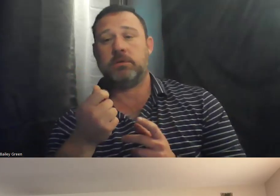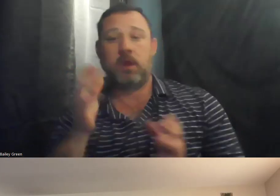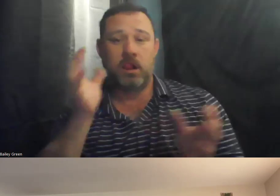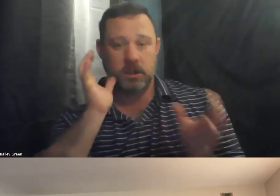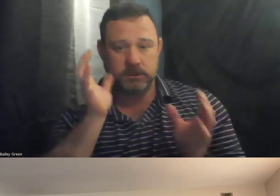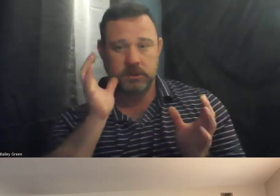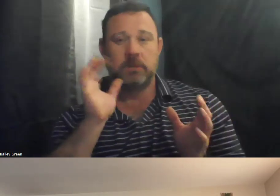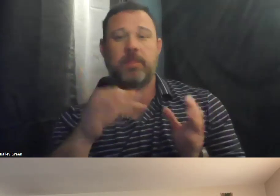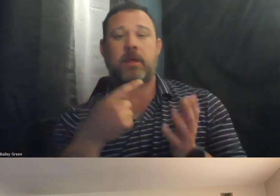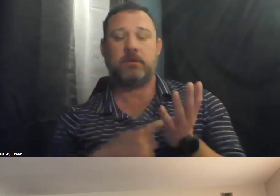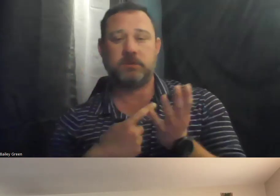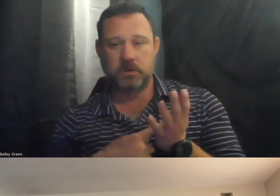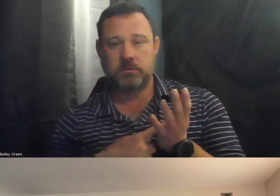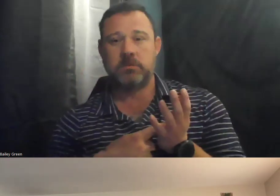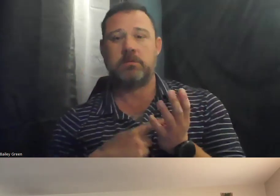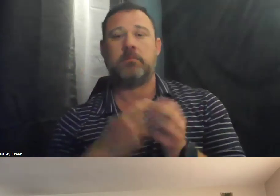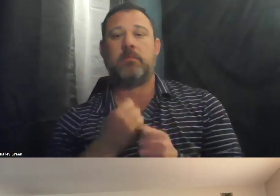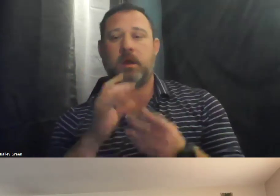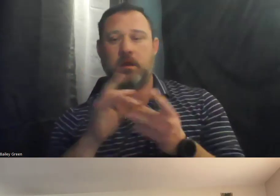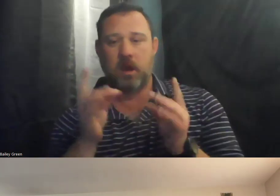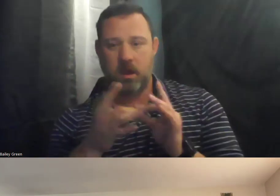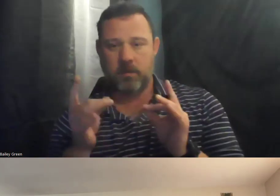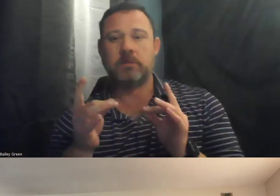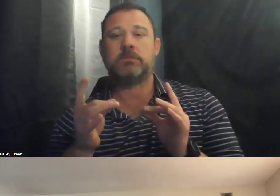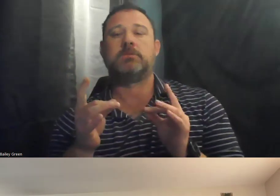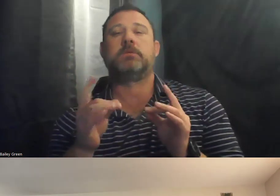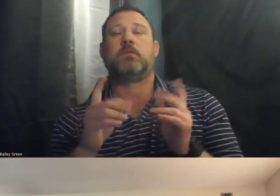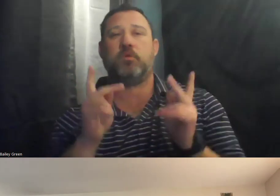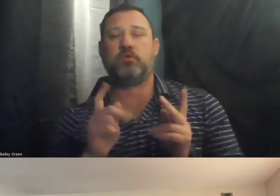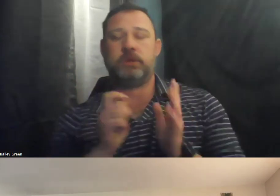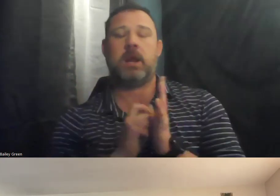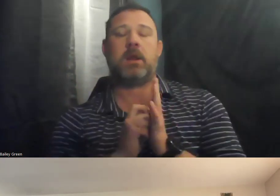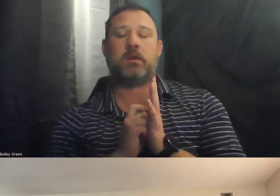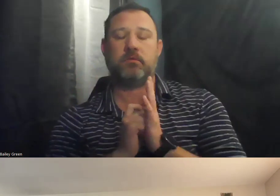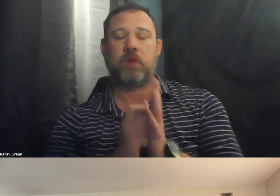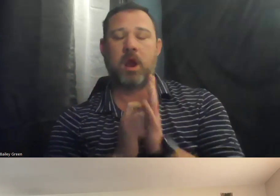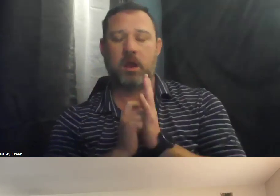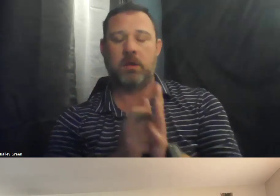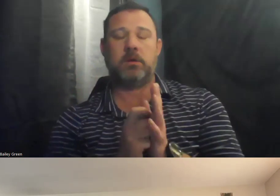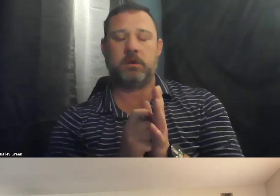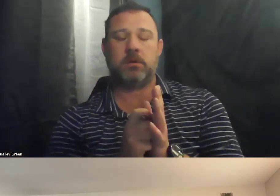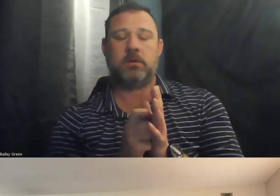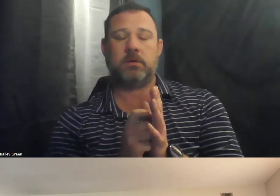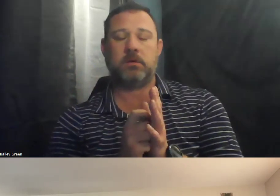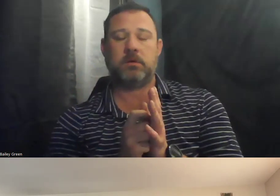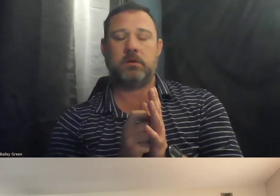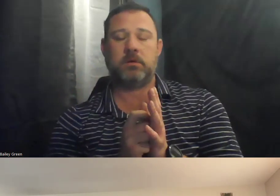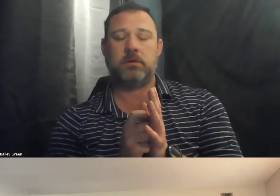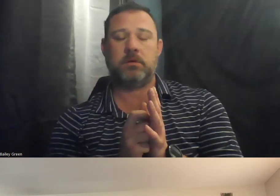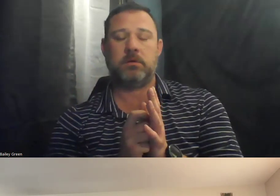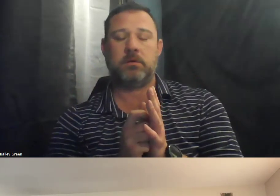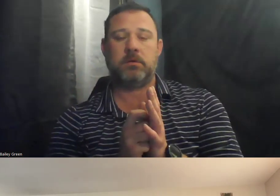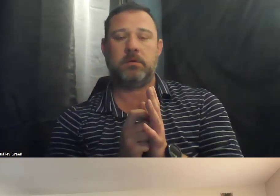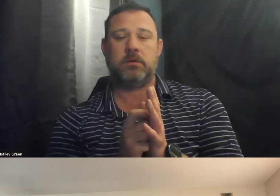listening to that discussion, making comments in person and in writing, and incentive